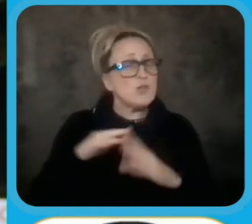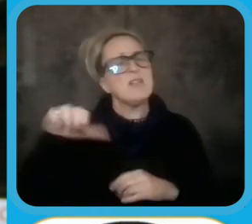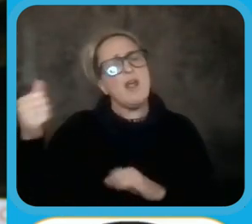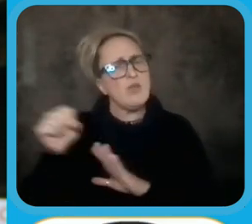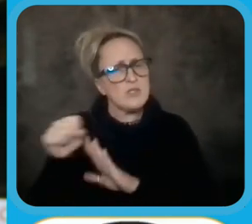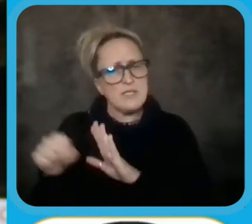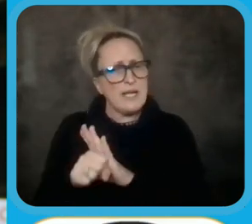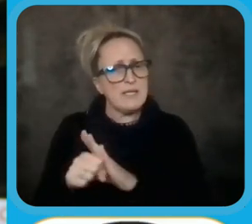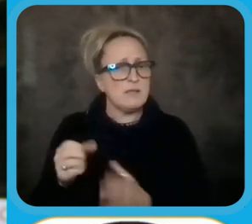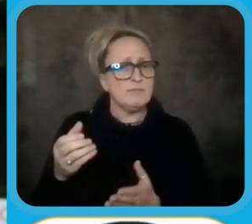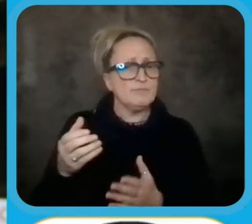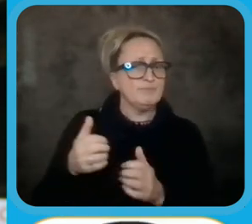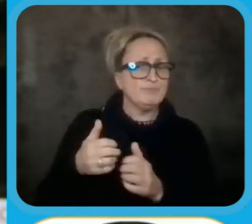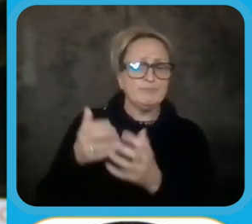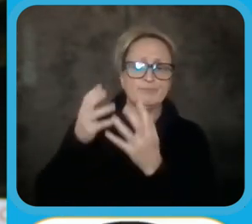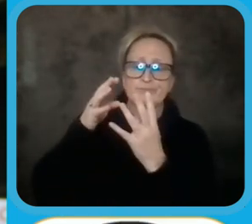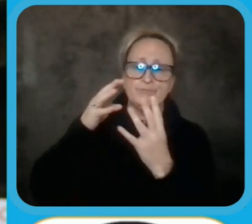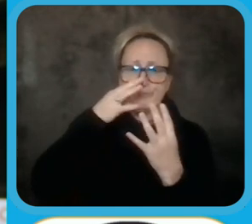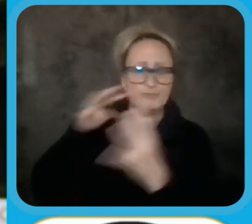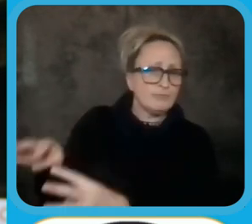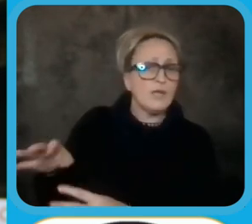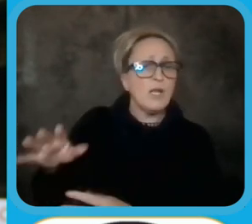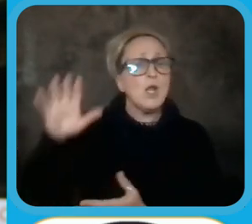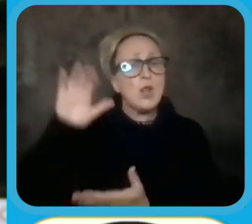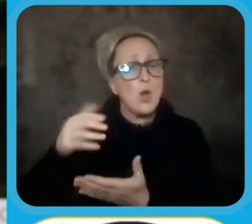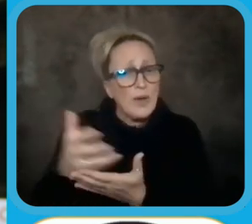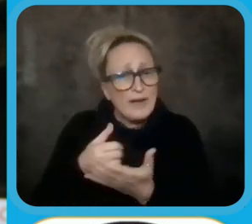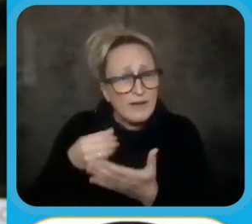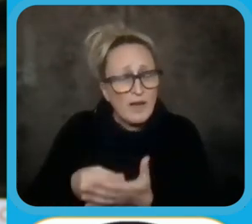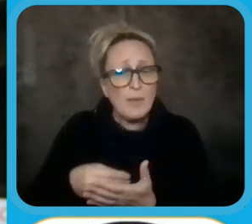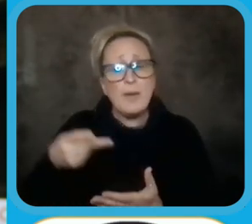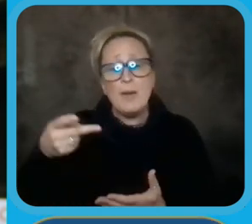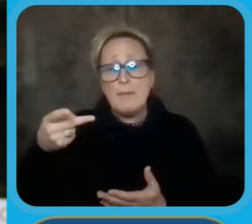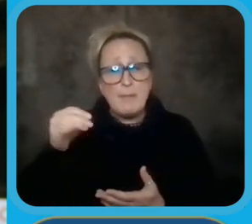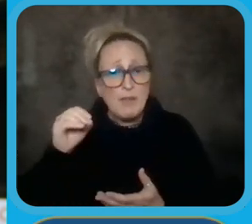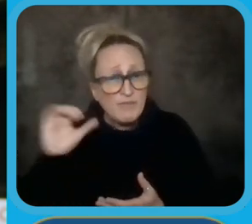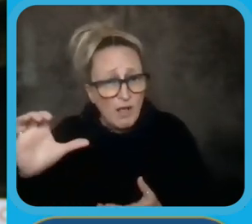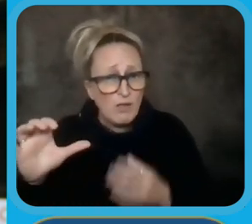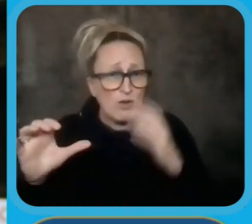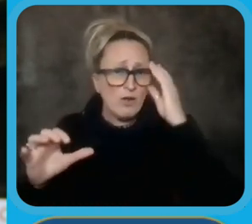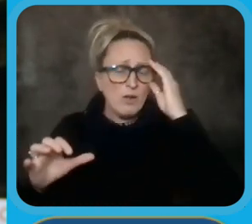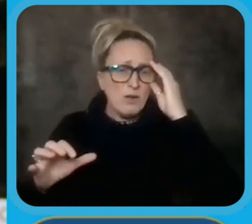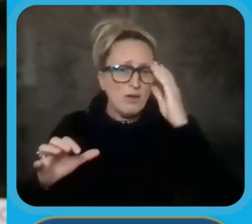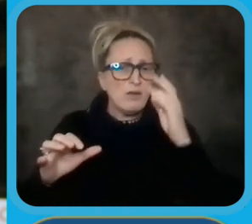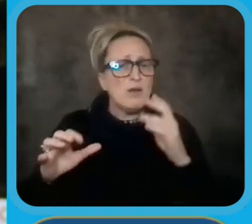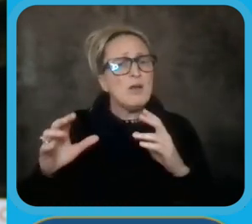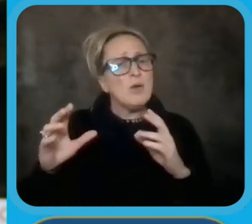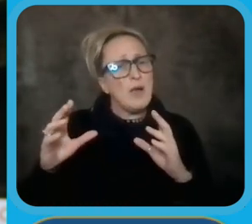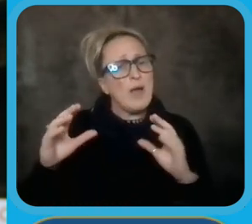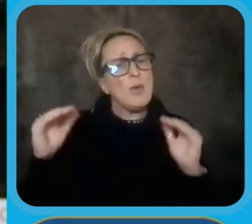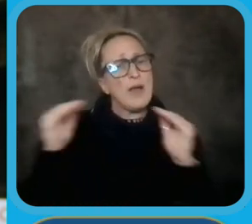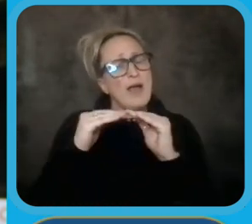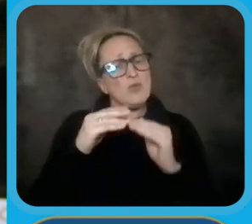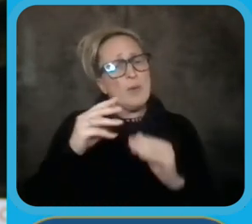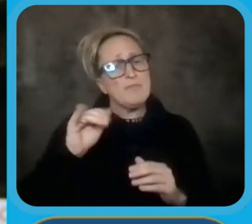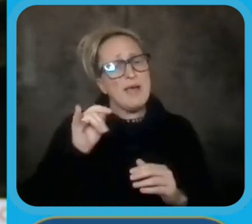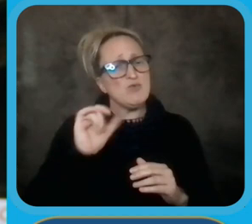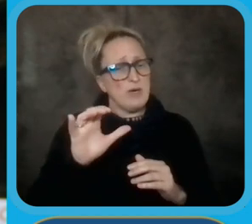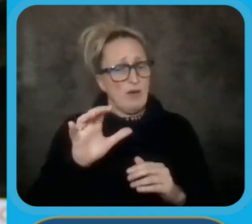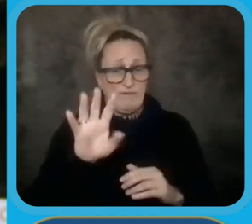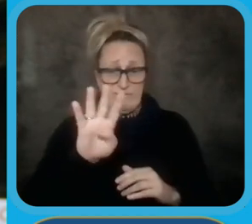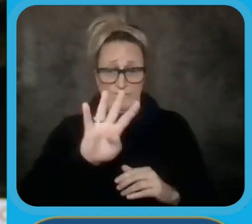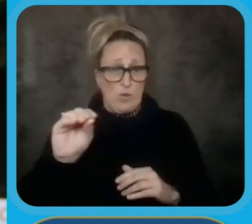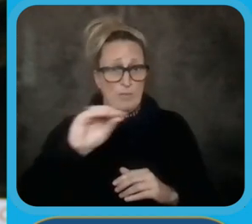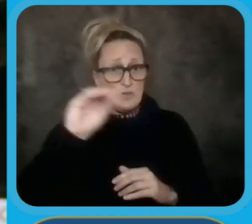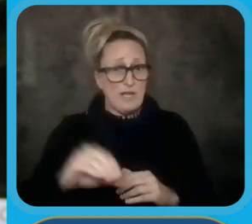have left behind, communities of color, low-income families, and those most at risk. We put an equity metric up, 40% of all